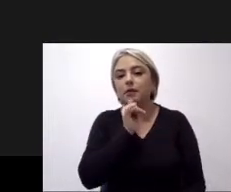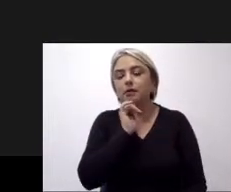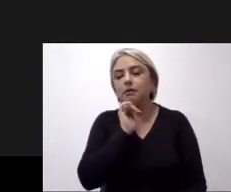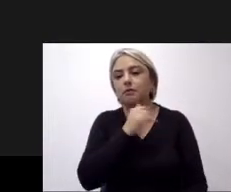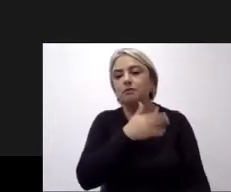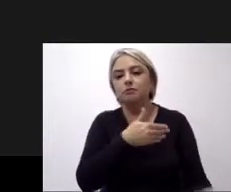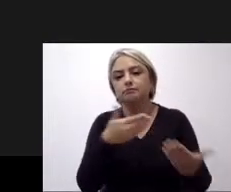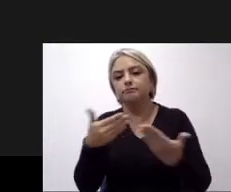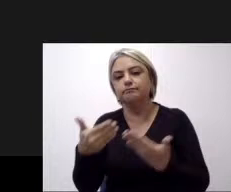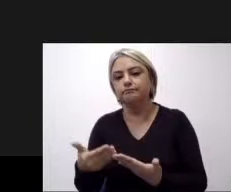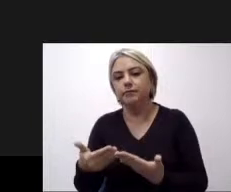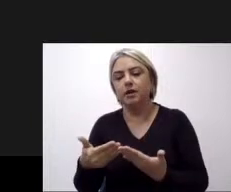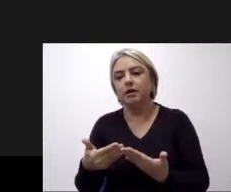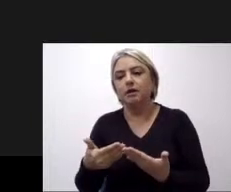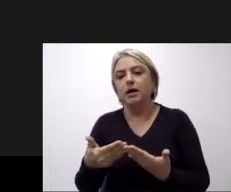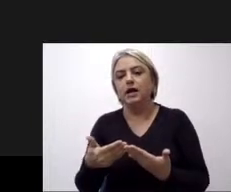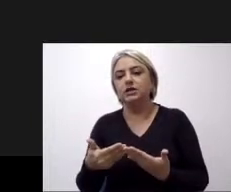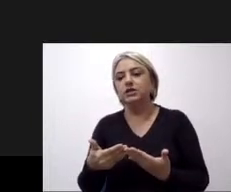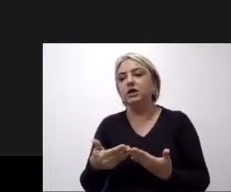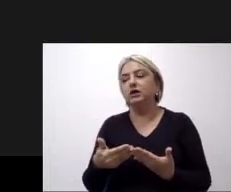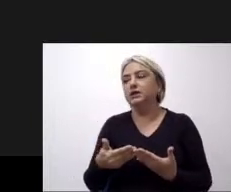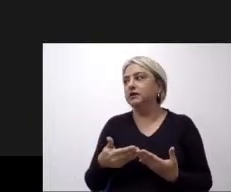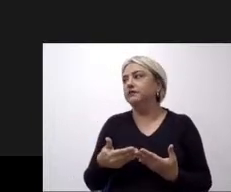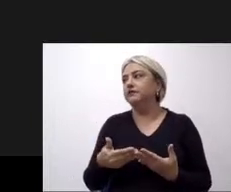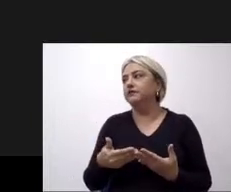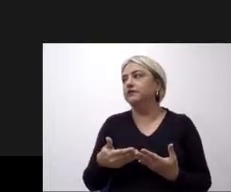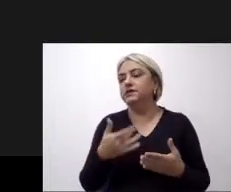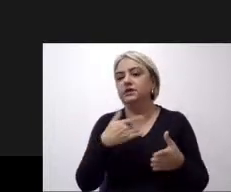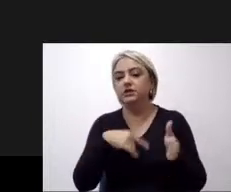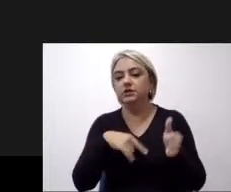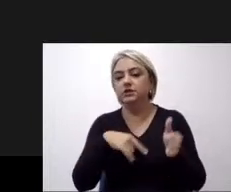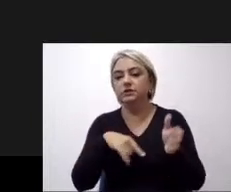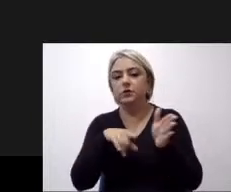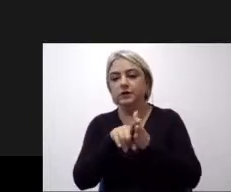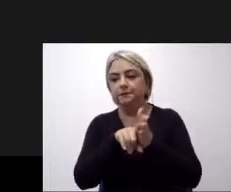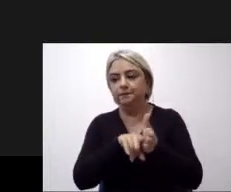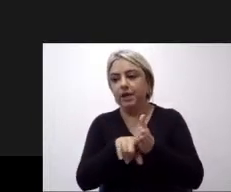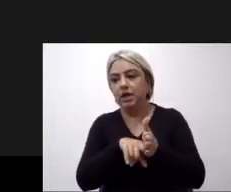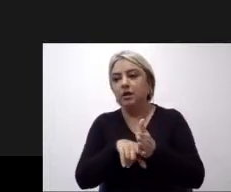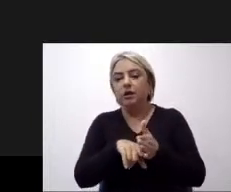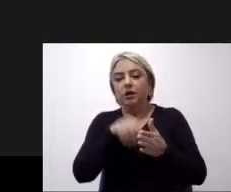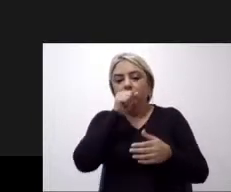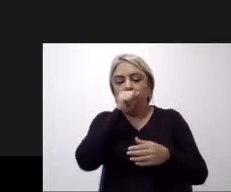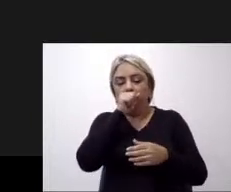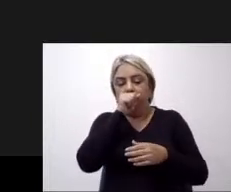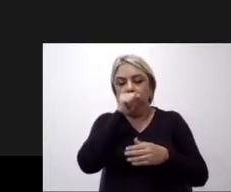the emergence and publicization of the domestic violence problem in France and in the USA.